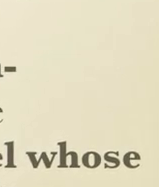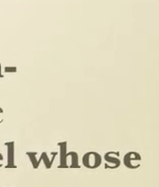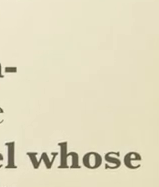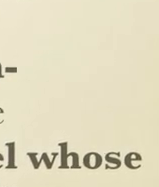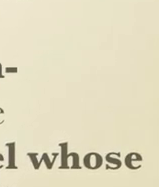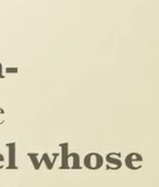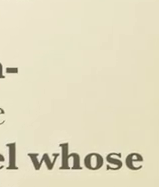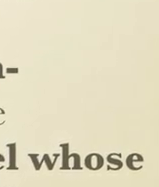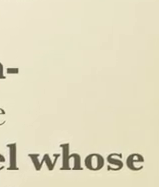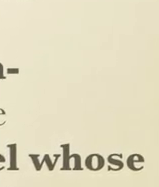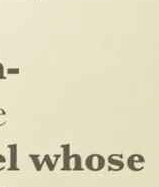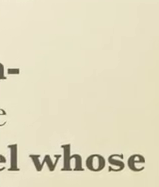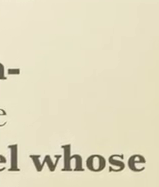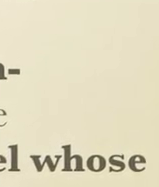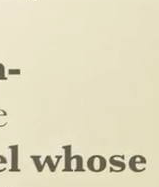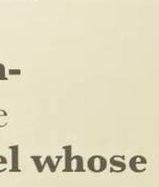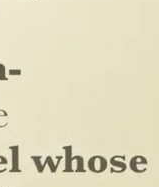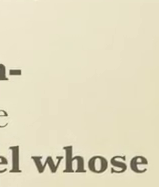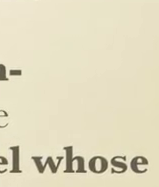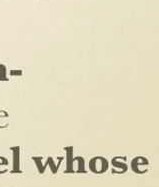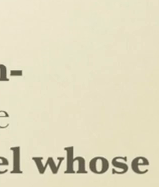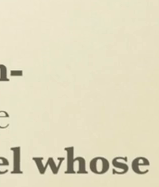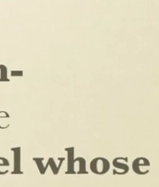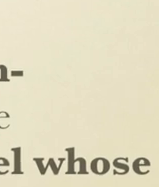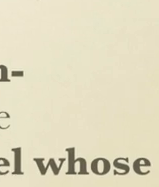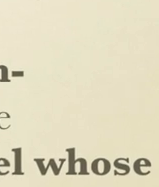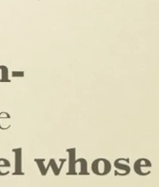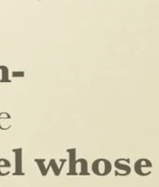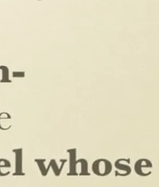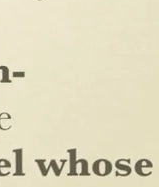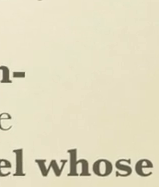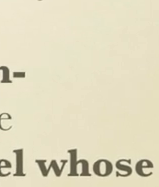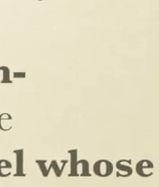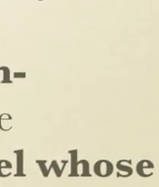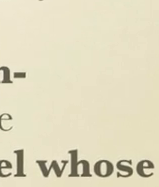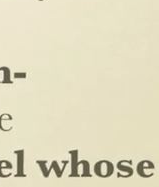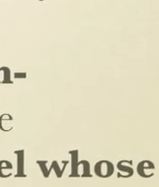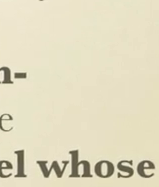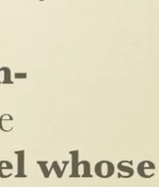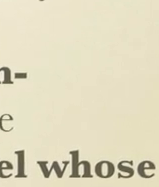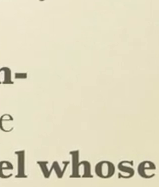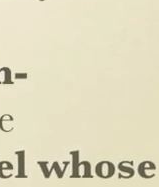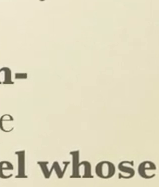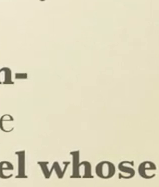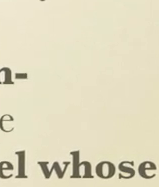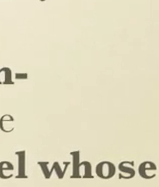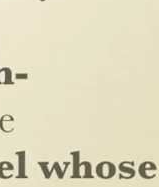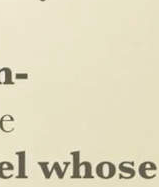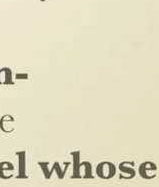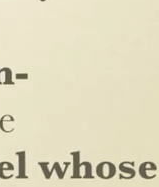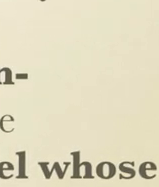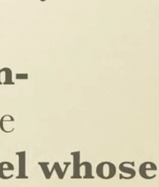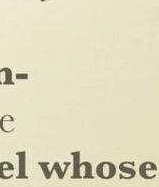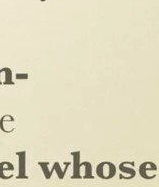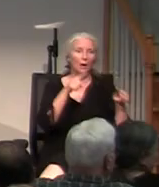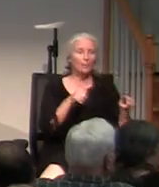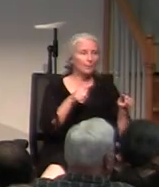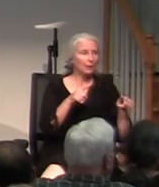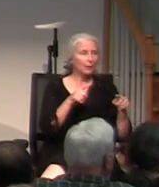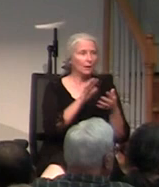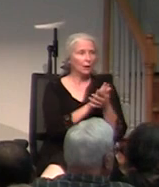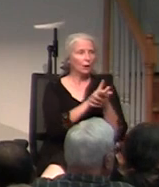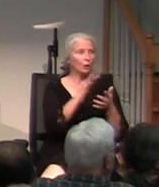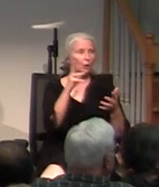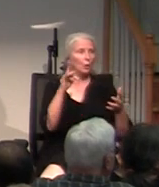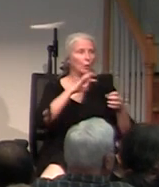Redeemer. This is the beginning of the light of the angel whose glory shall fill the whole earth. That's in reference to the fourth angel